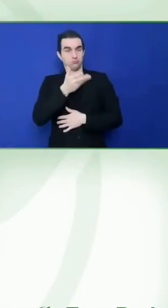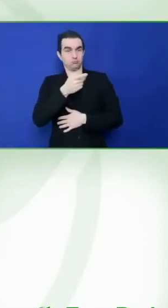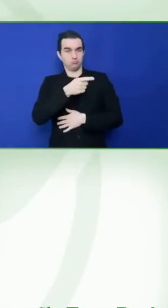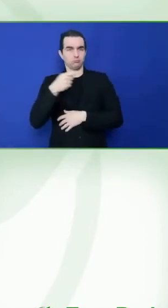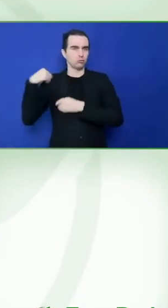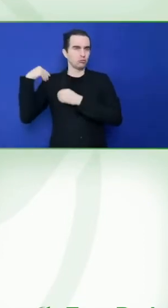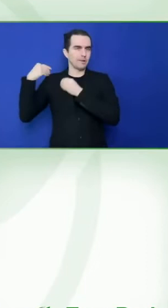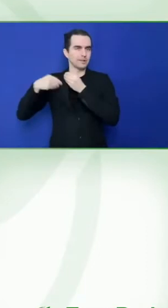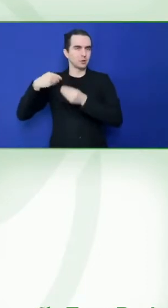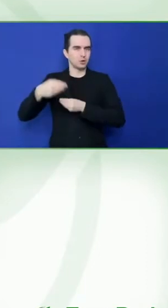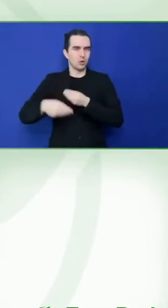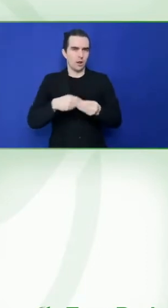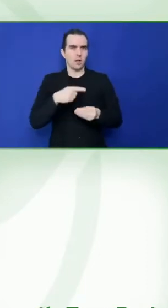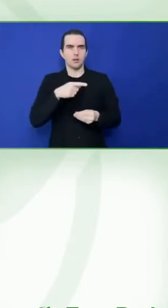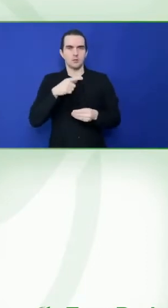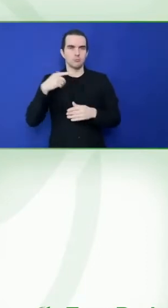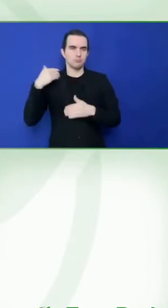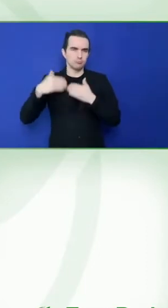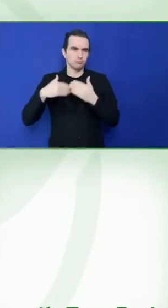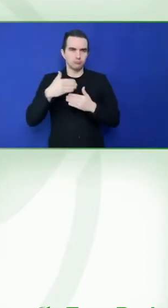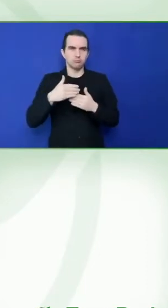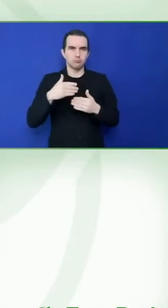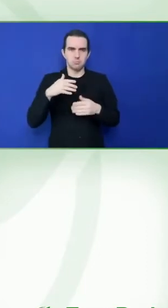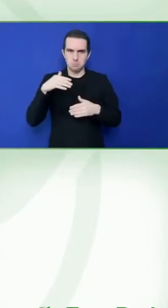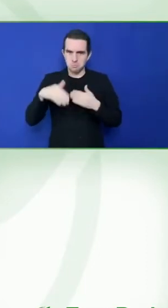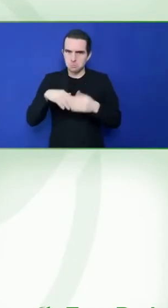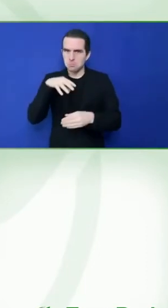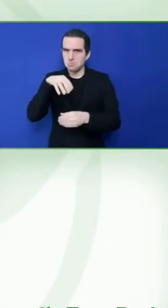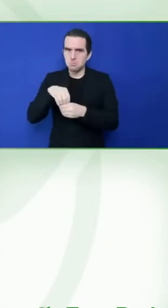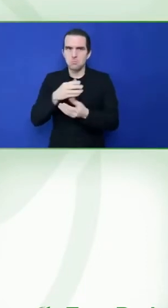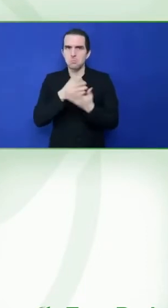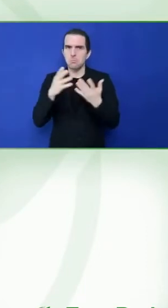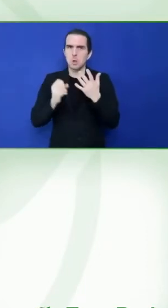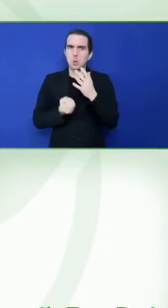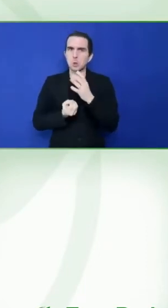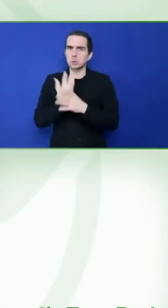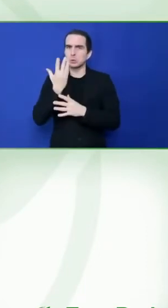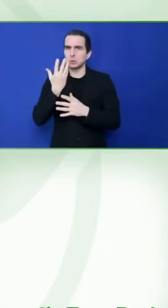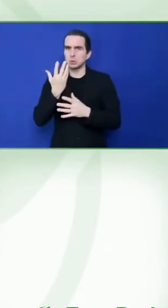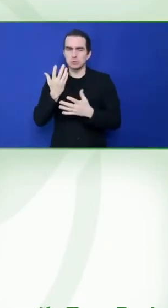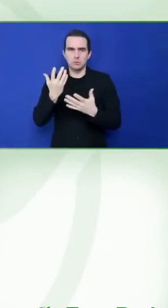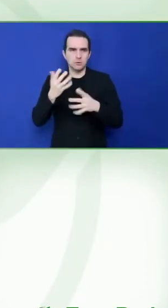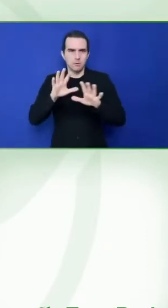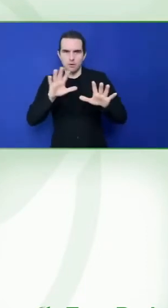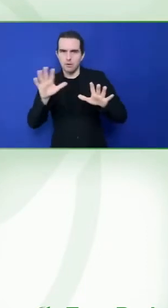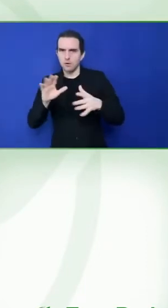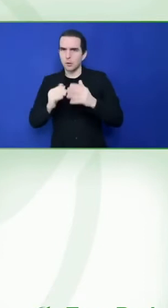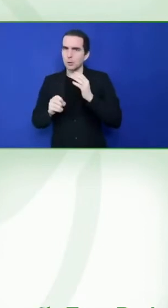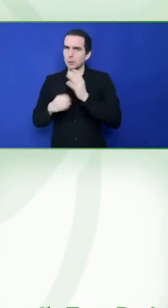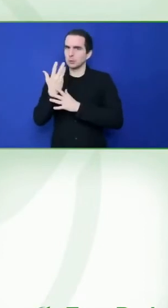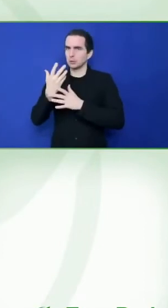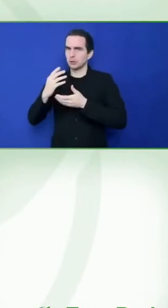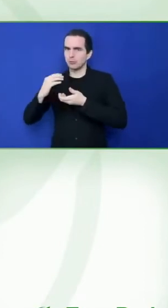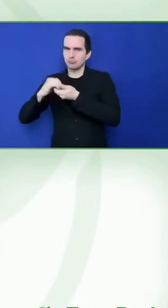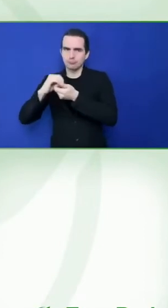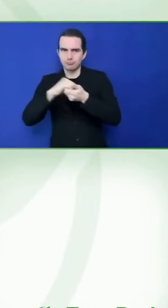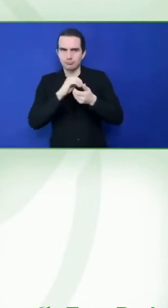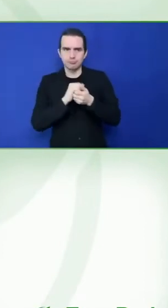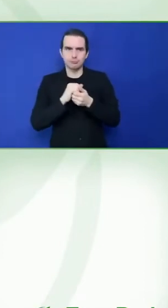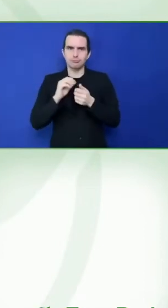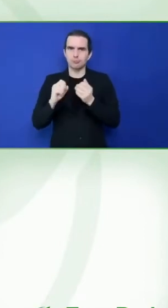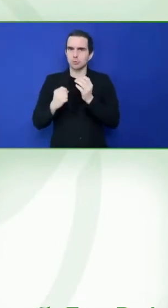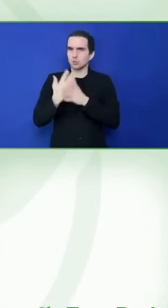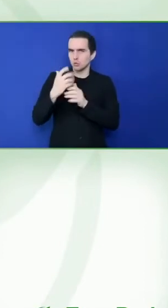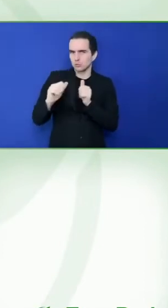Schmidt, Google, and there is a lot to learn from the corporate sector, also for the supporting